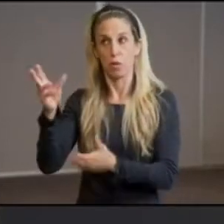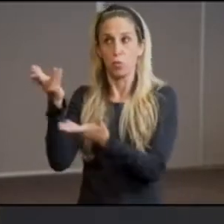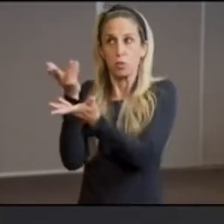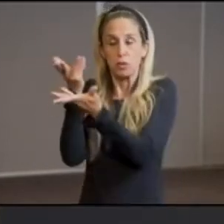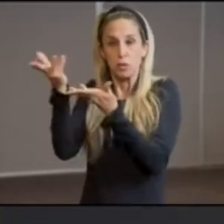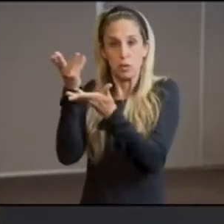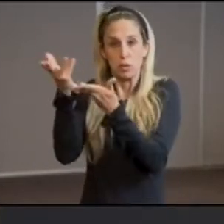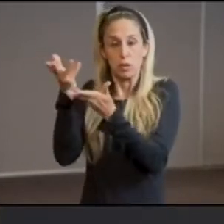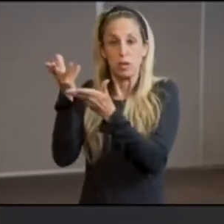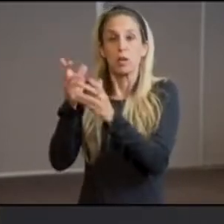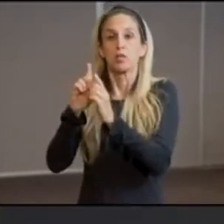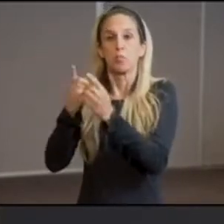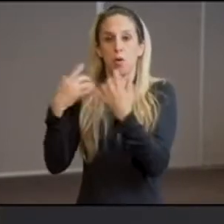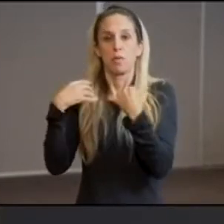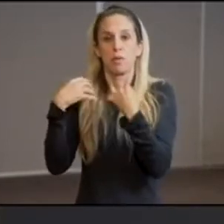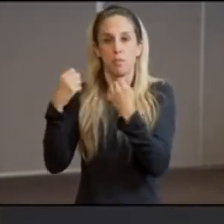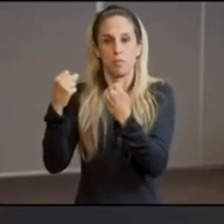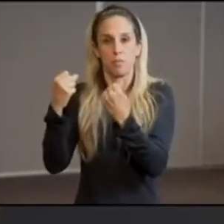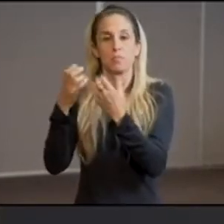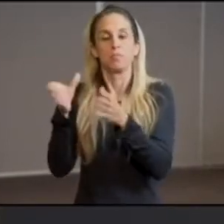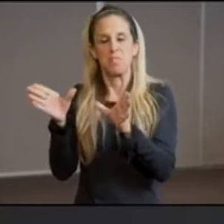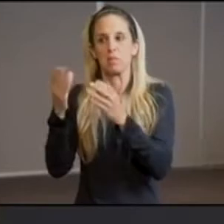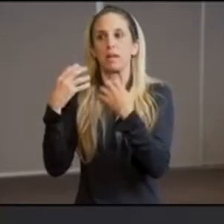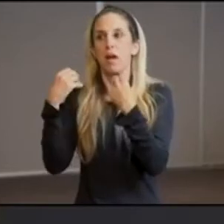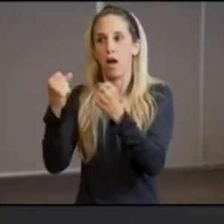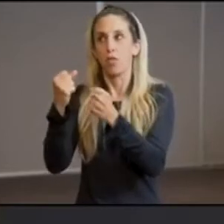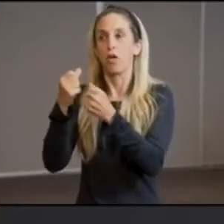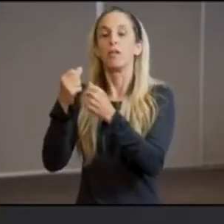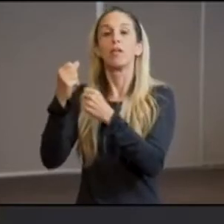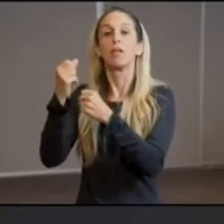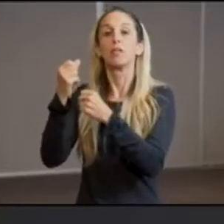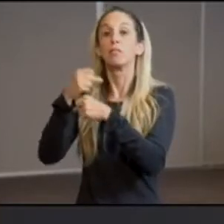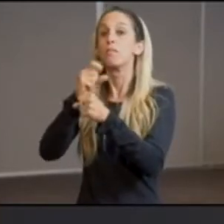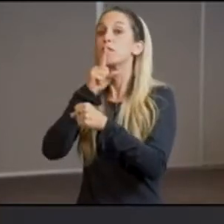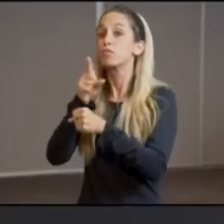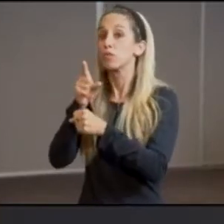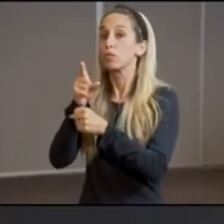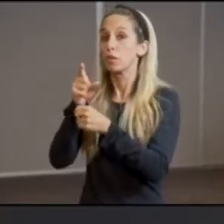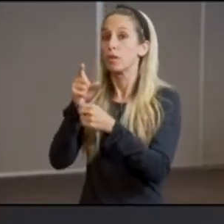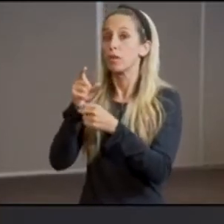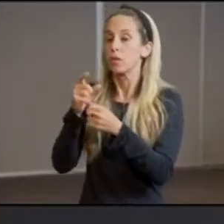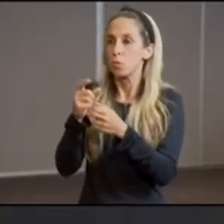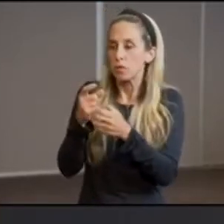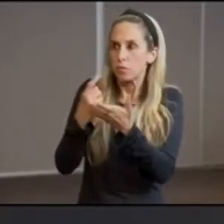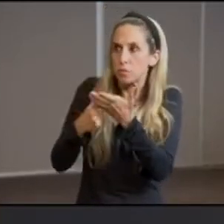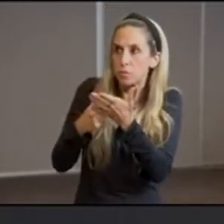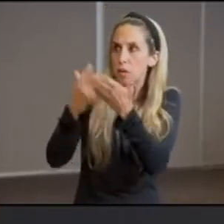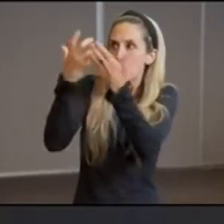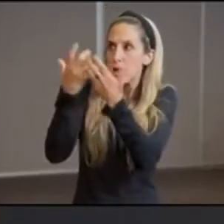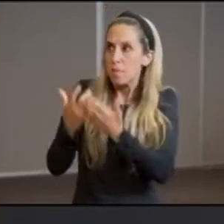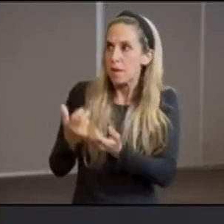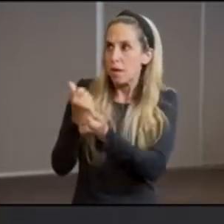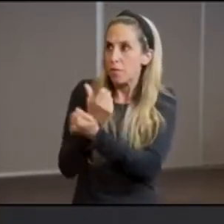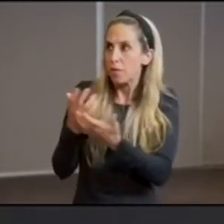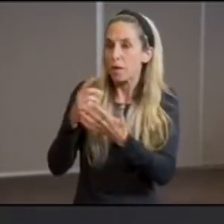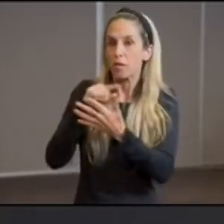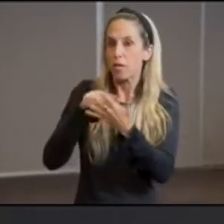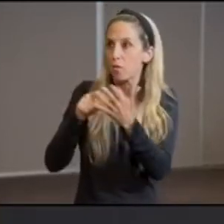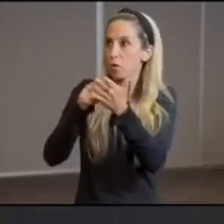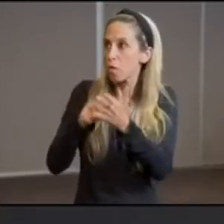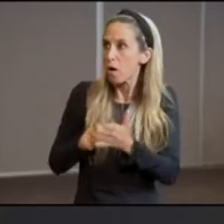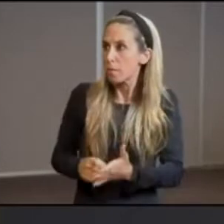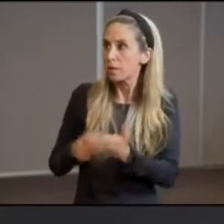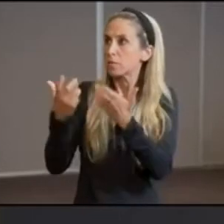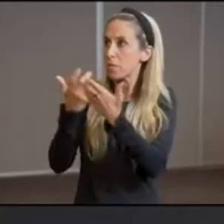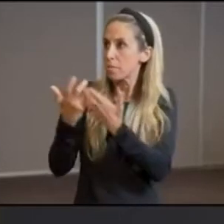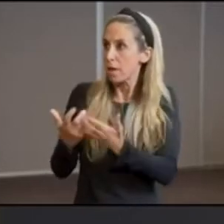California Department of Public Health over the weekend to ensure that we met the metrics and met the criteria, and ultimately